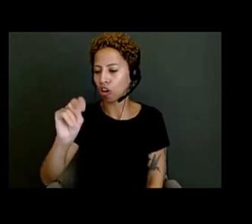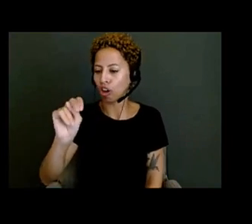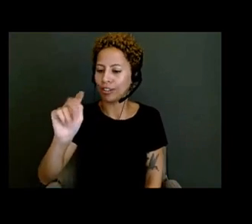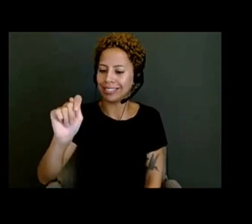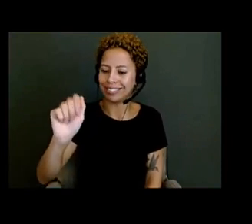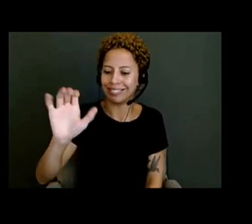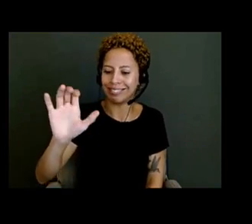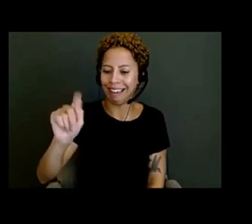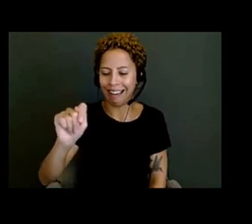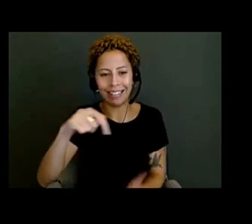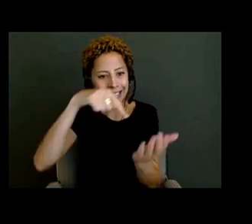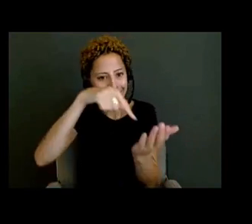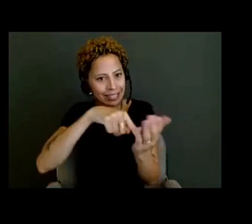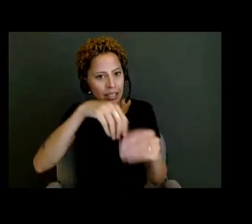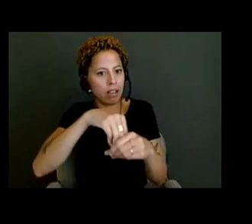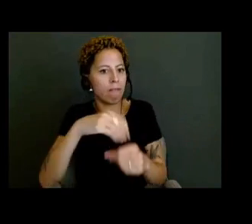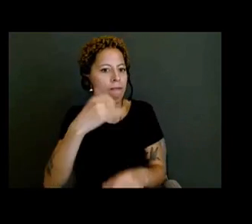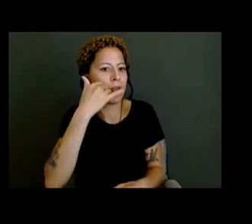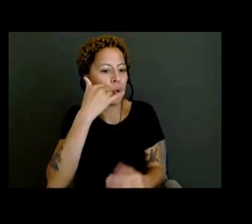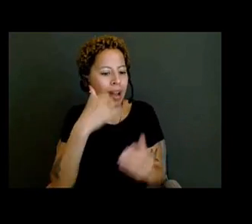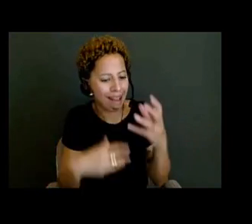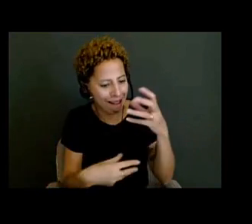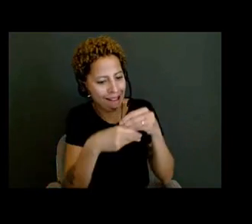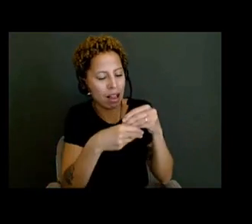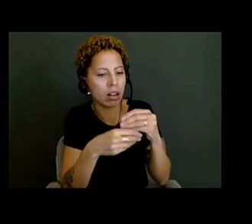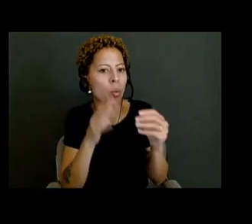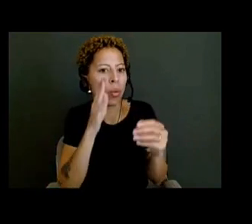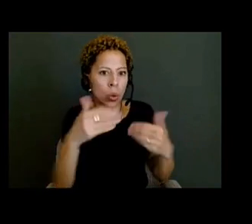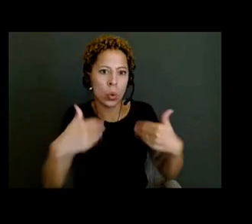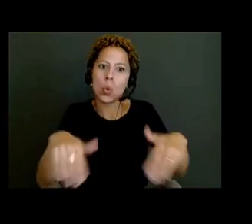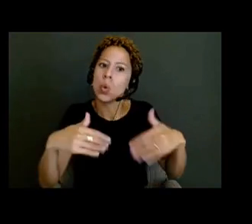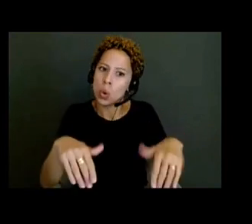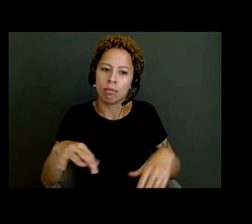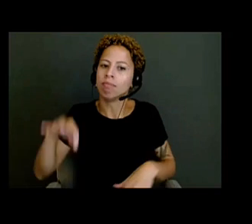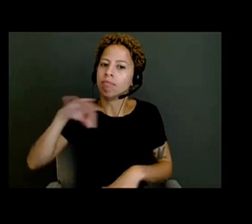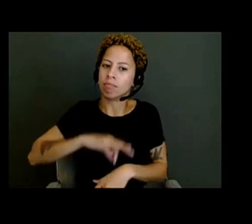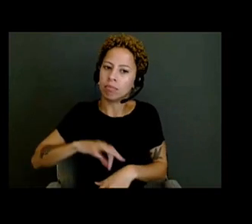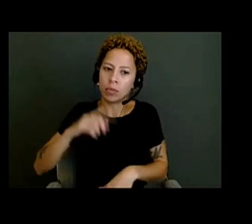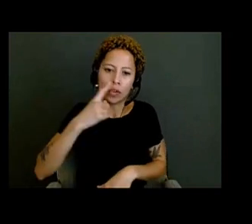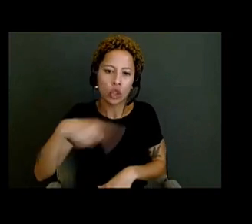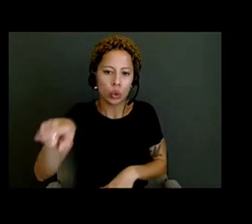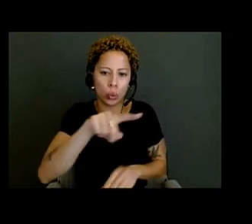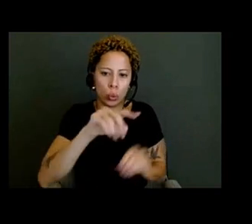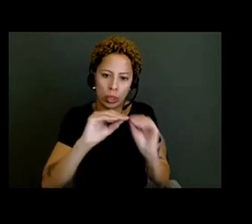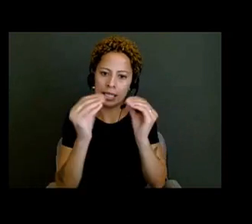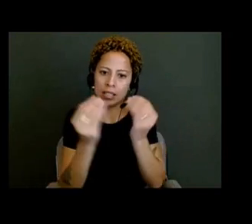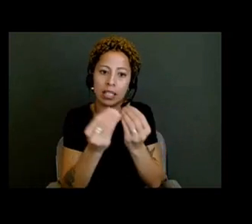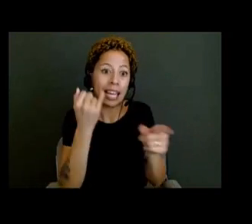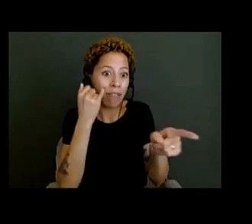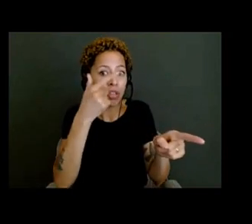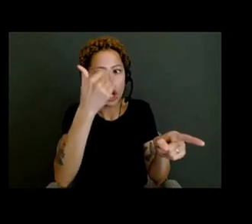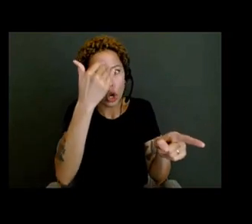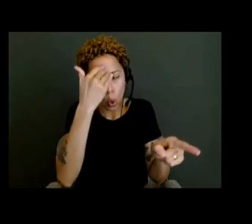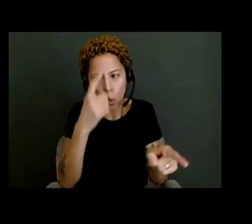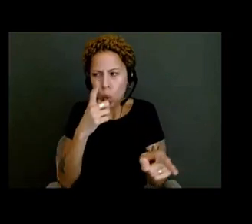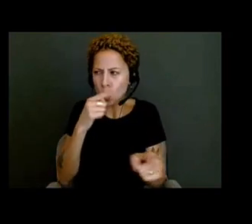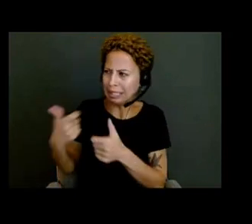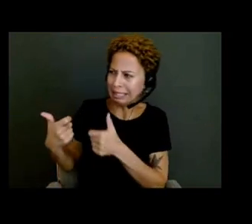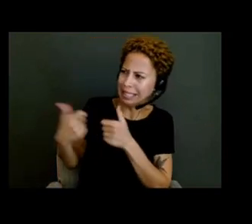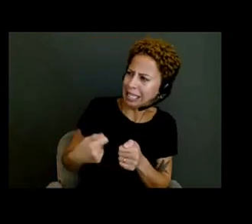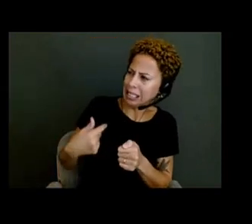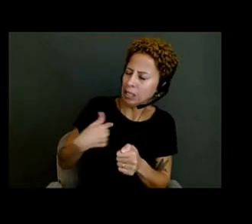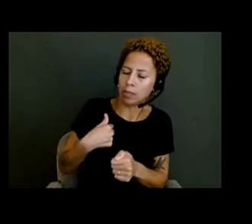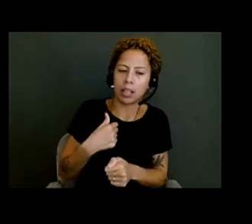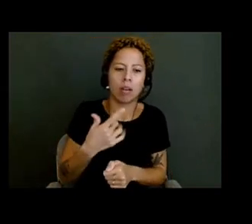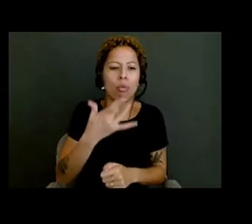know just simple contact information. It will make a big difference for you and the program. Now, we asked